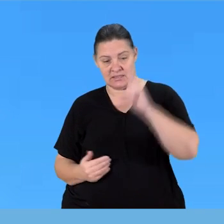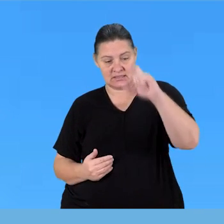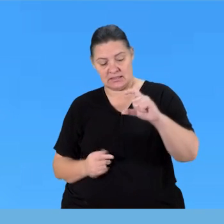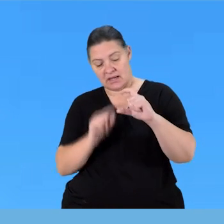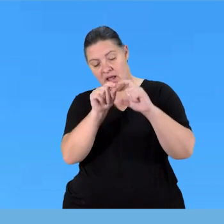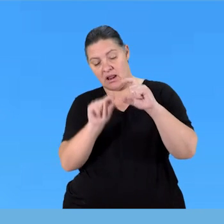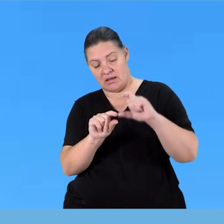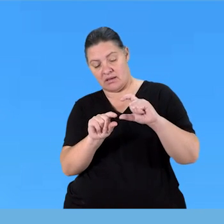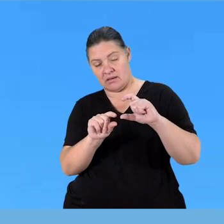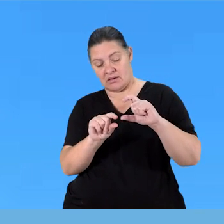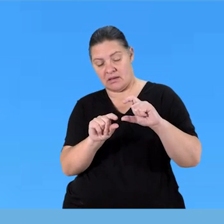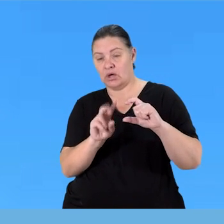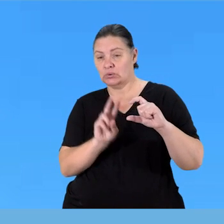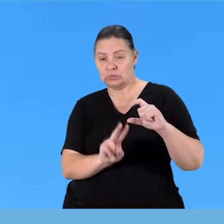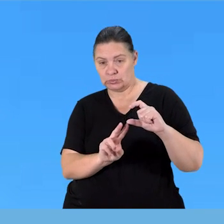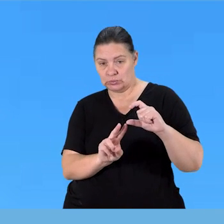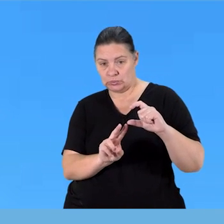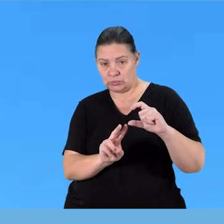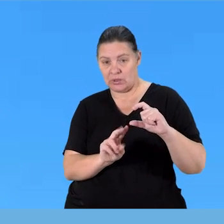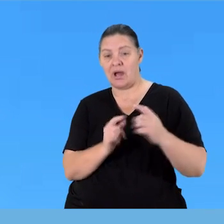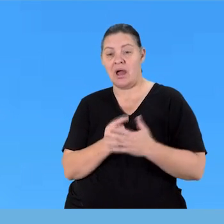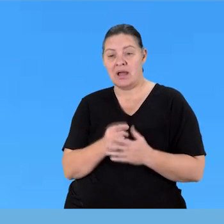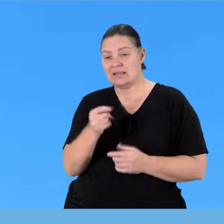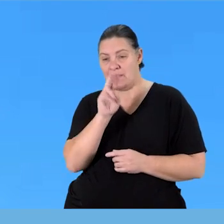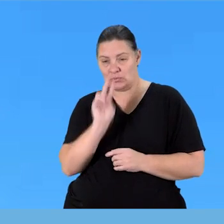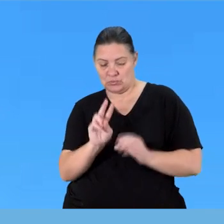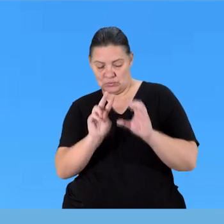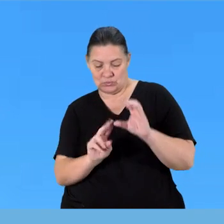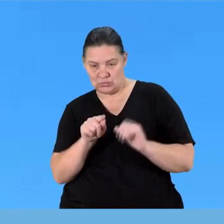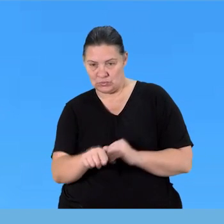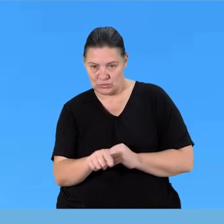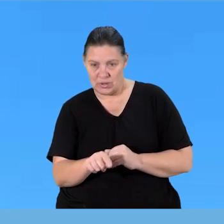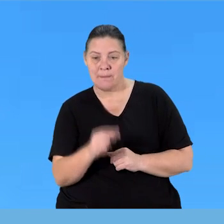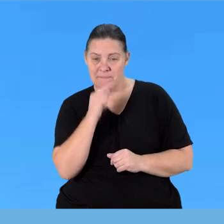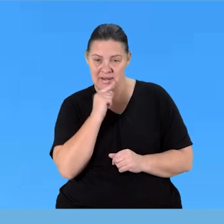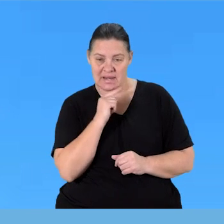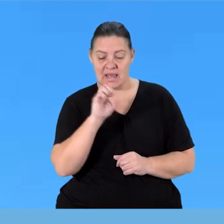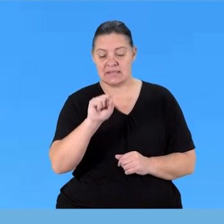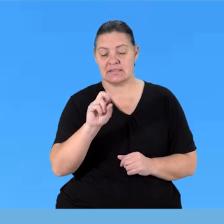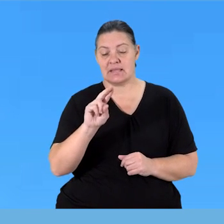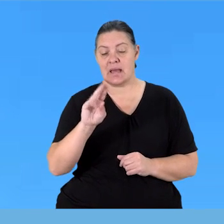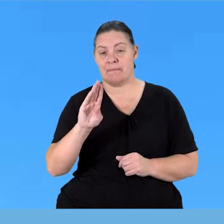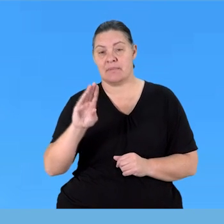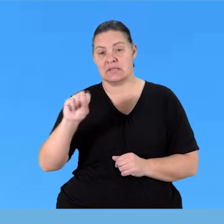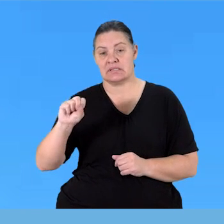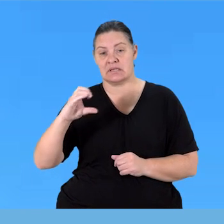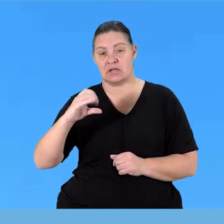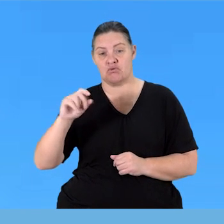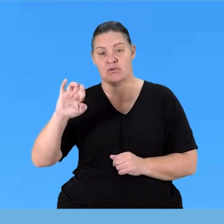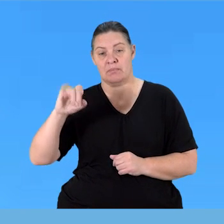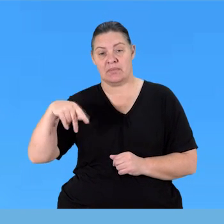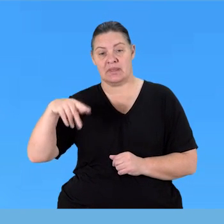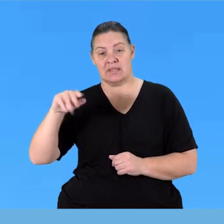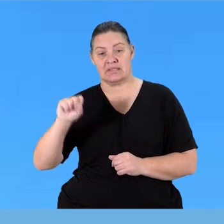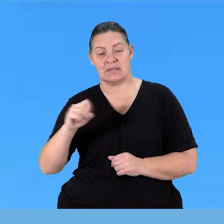of the chemical symbol. The 2, and these 2. So those ones are our subscripts. So what do